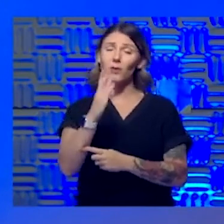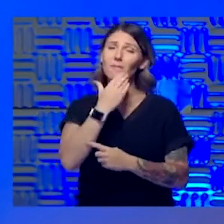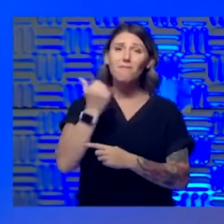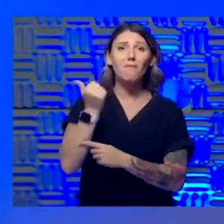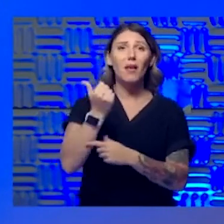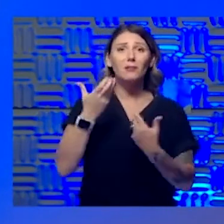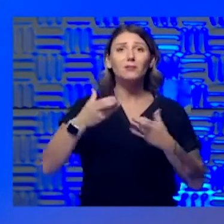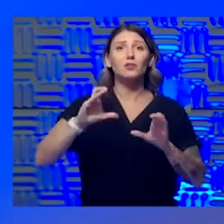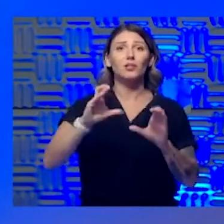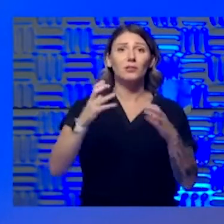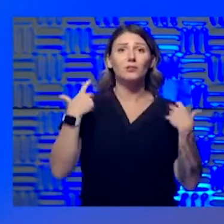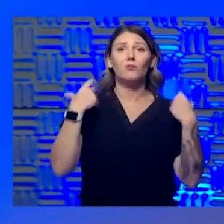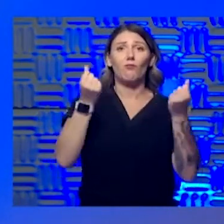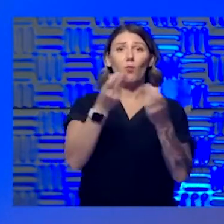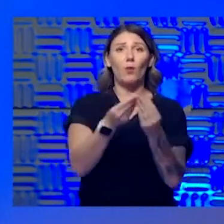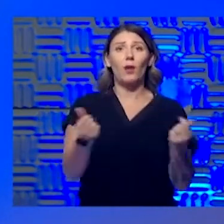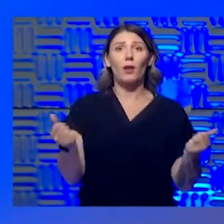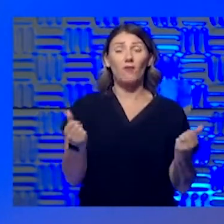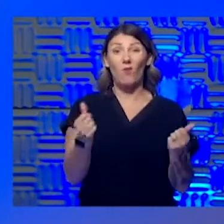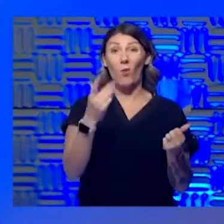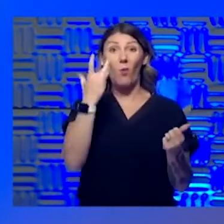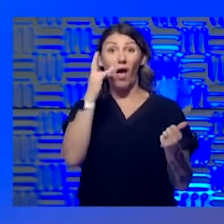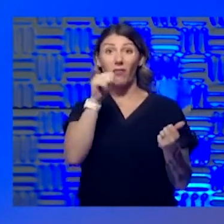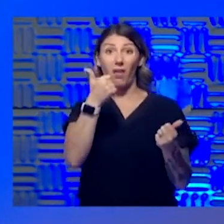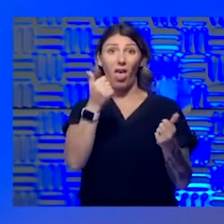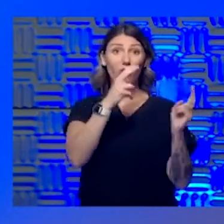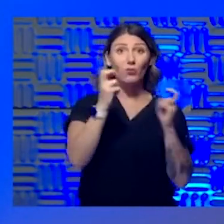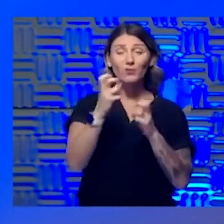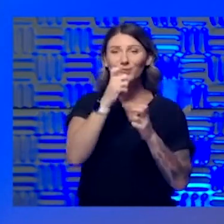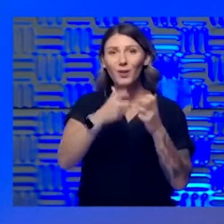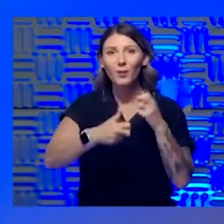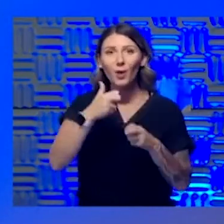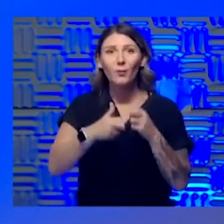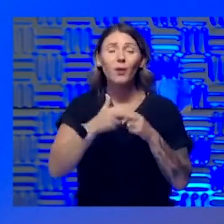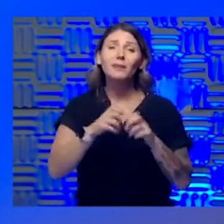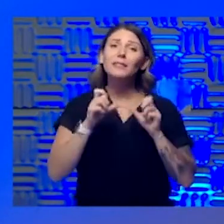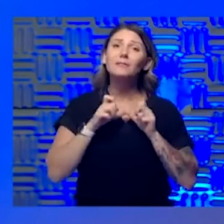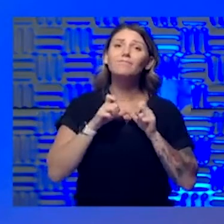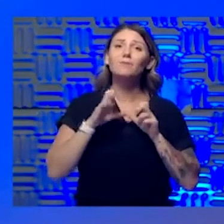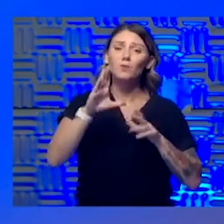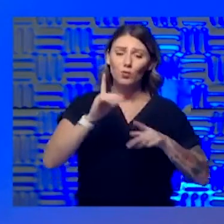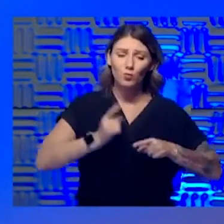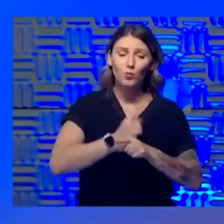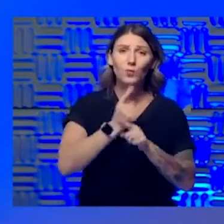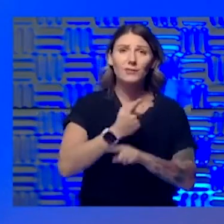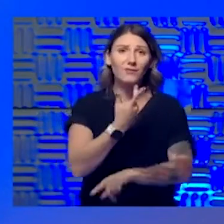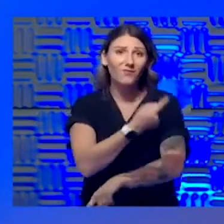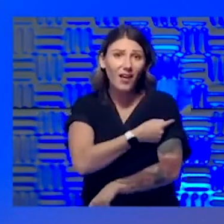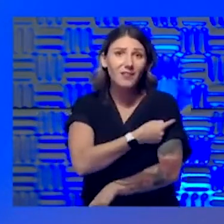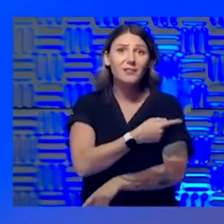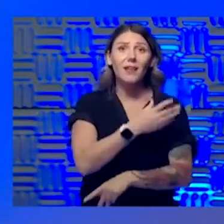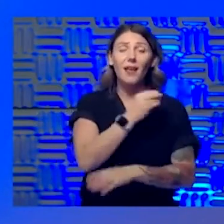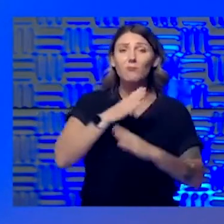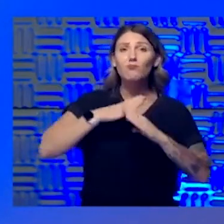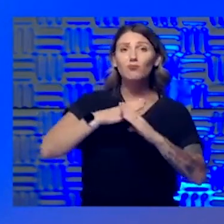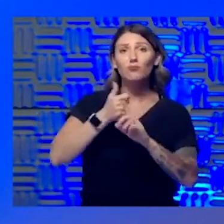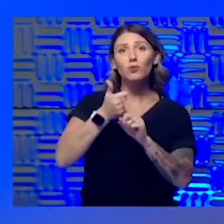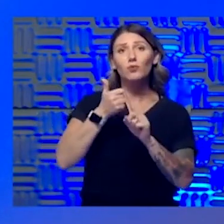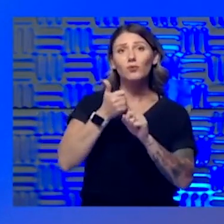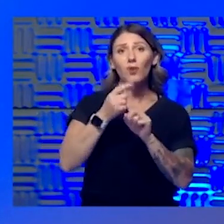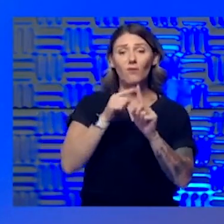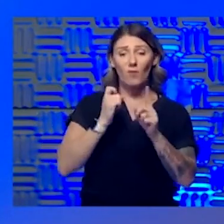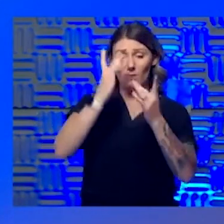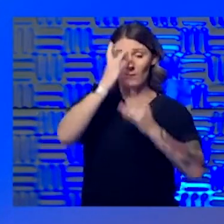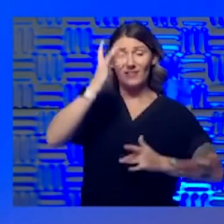other issues will not be as much of a problem. Continue to get your routine vaccinations and protect yourself against the diseases that we